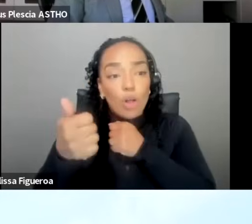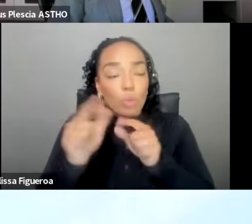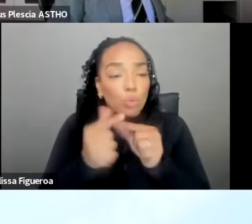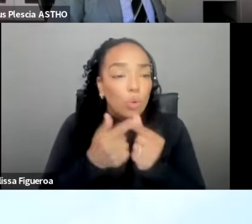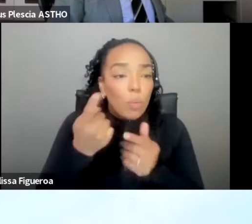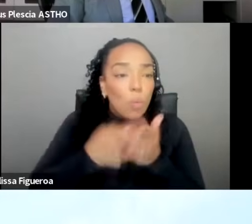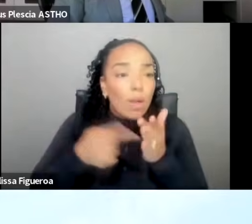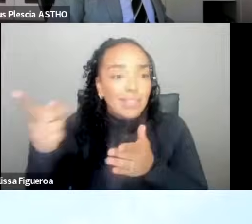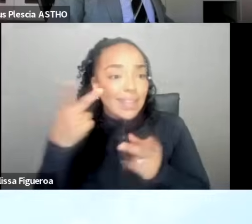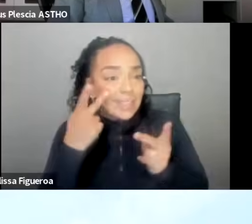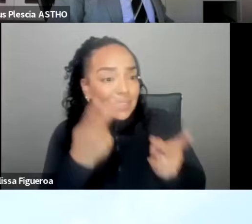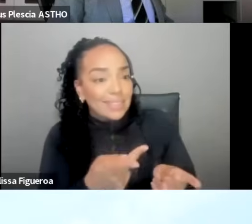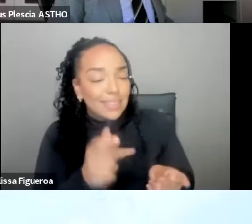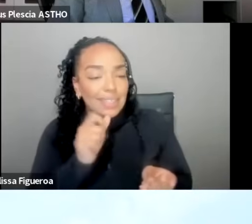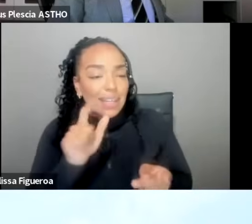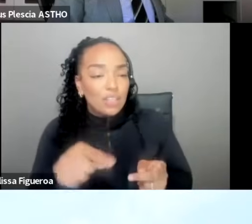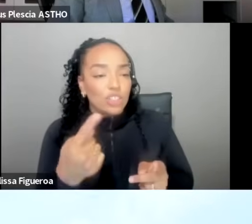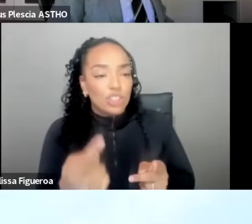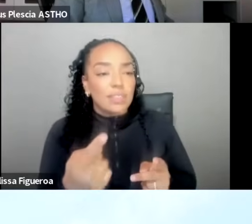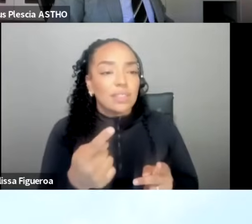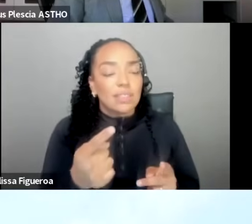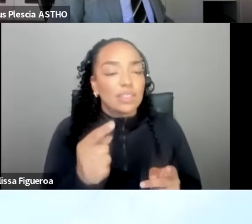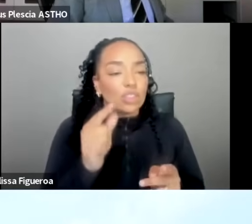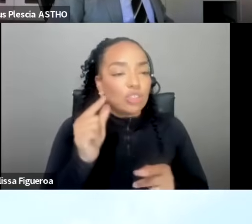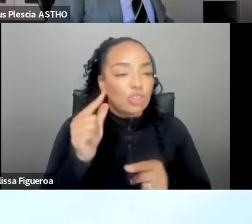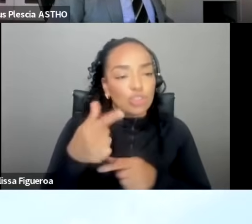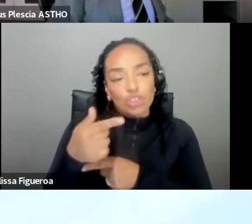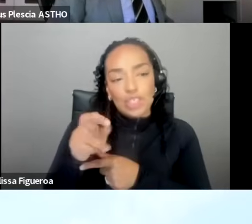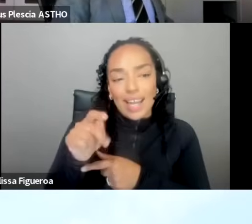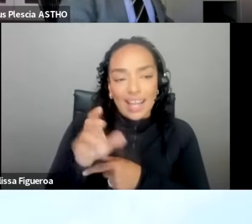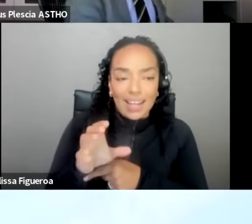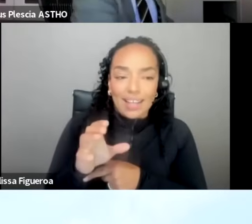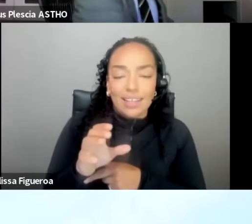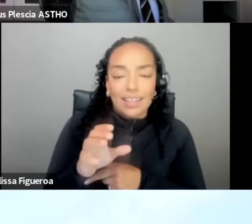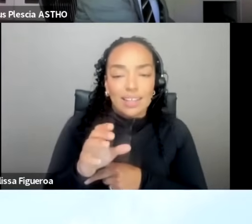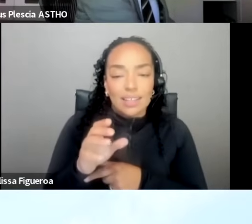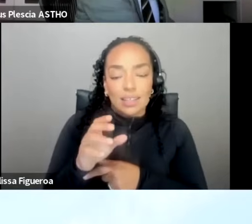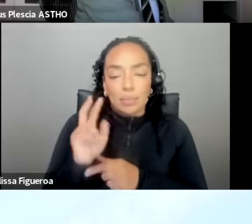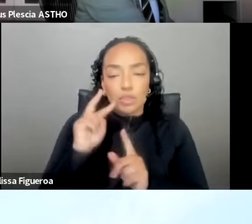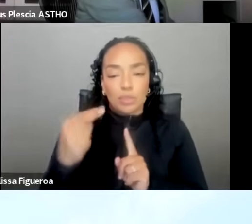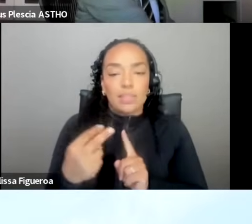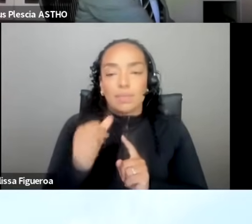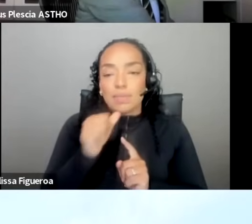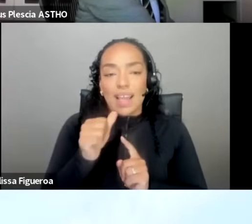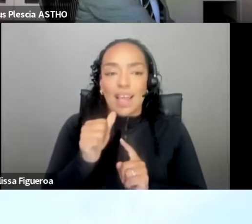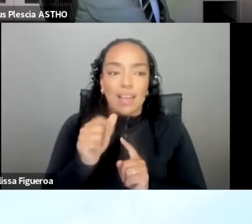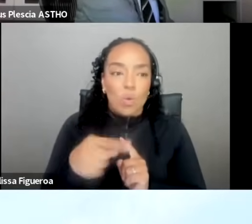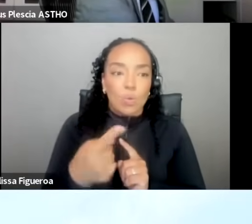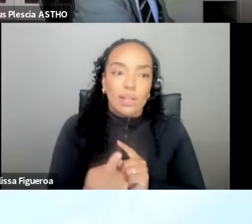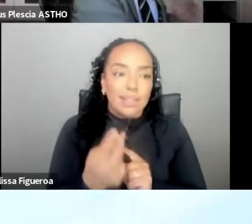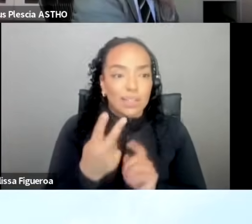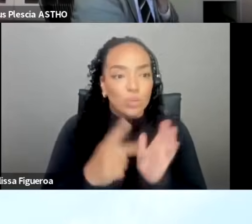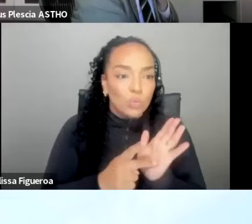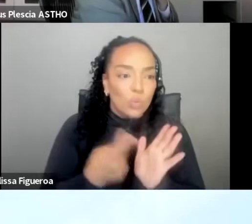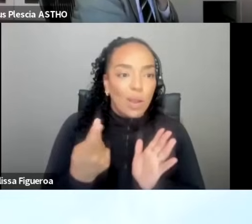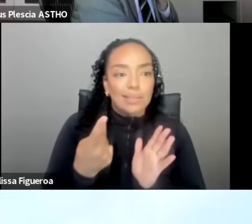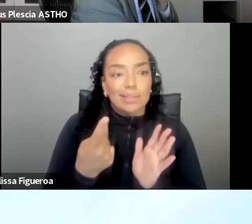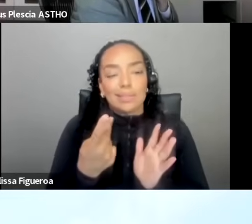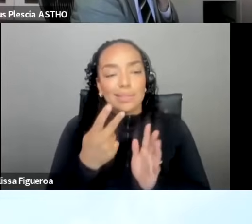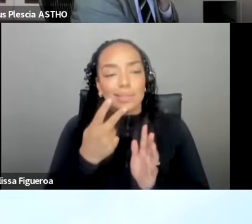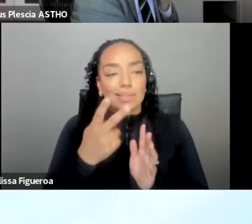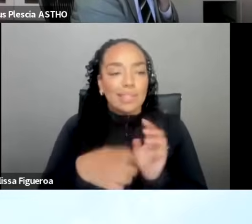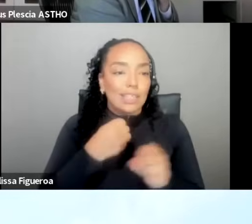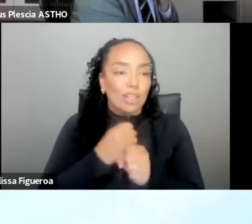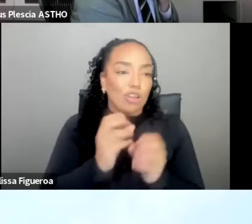genetic perspective, from an antigenic and epidemiologic perspective. And so it's not just the 2 annual meetings that happen each year that the